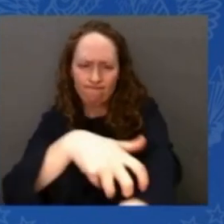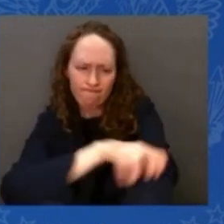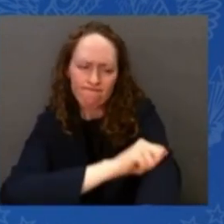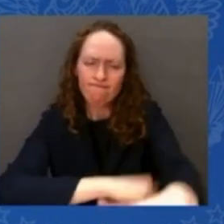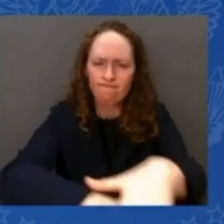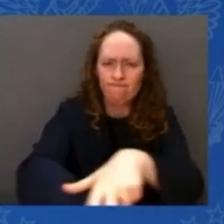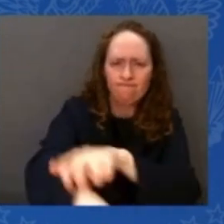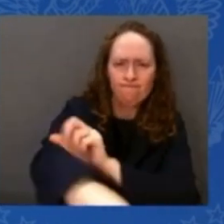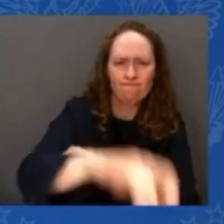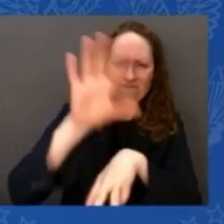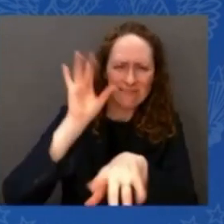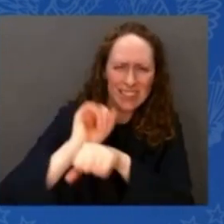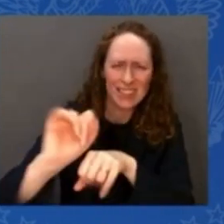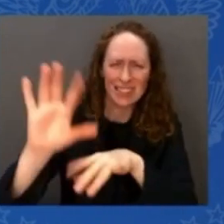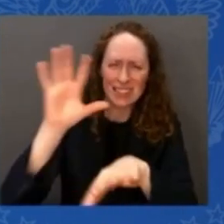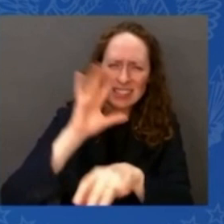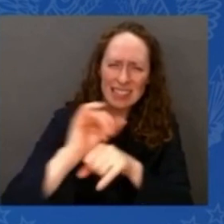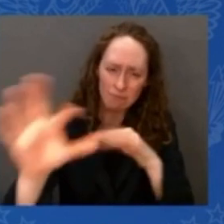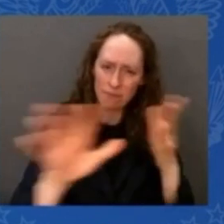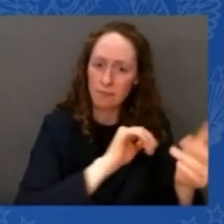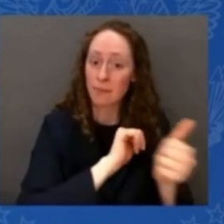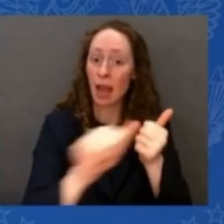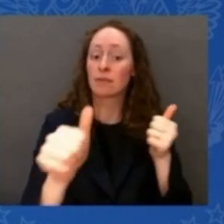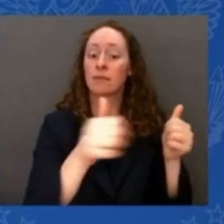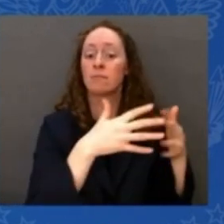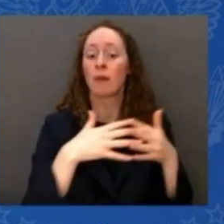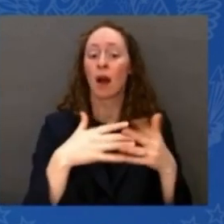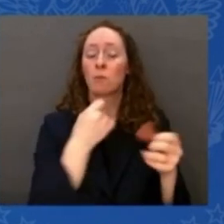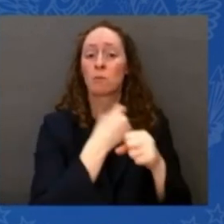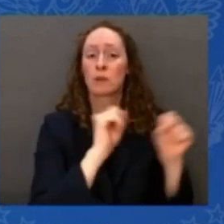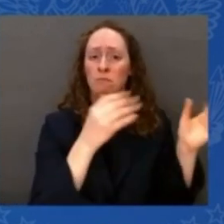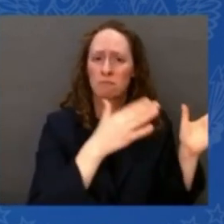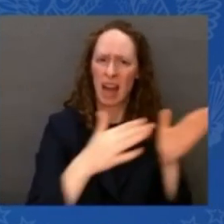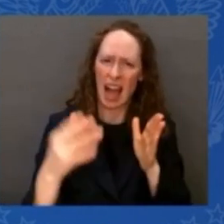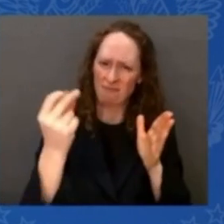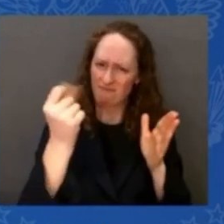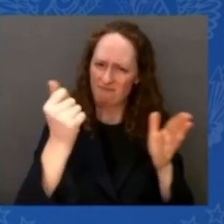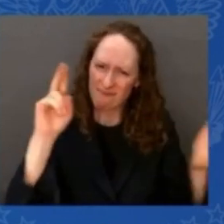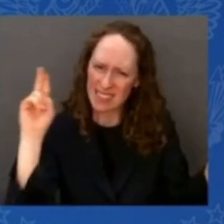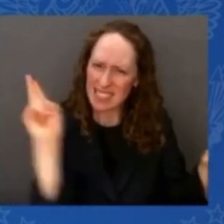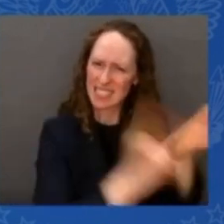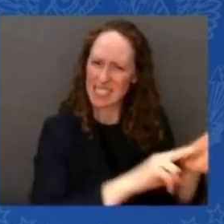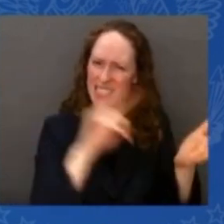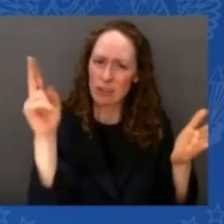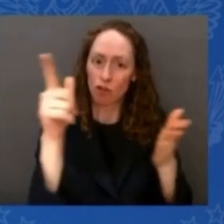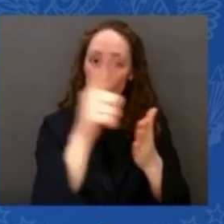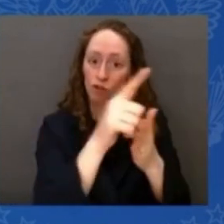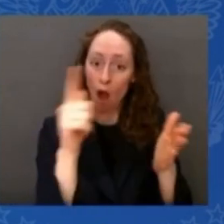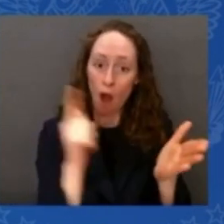which provided the resources to get COVID-19 under control, our economy back on its track.